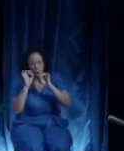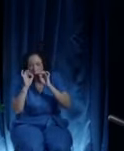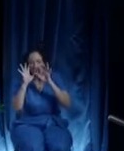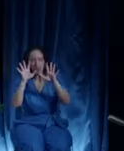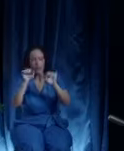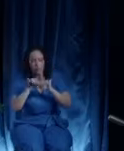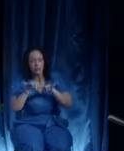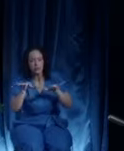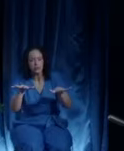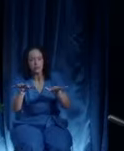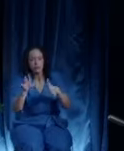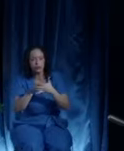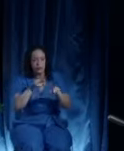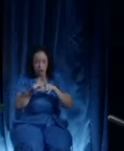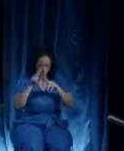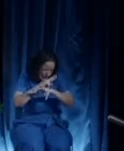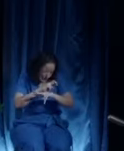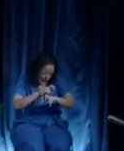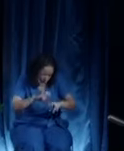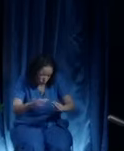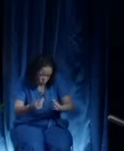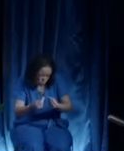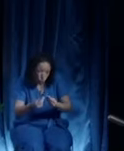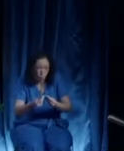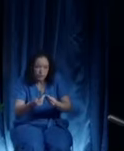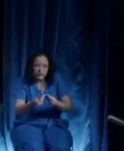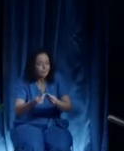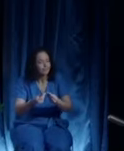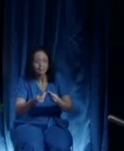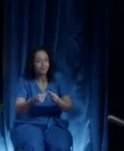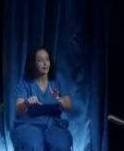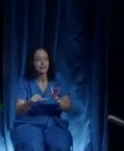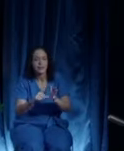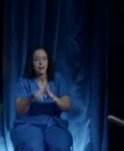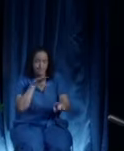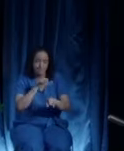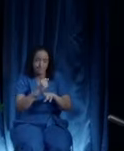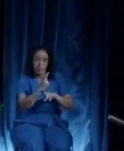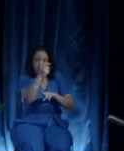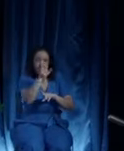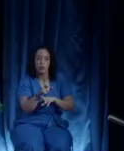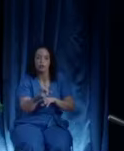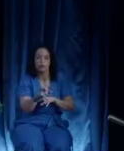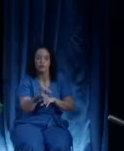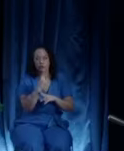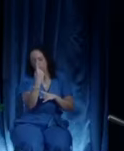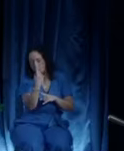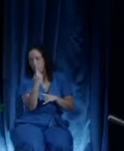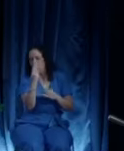try and burrow down into the sources and really pin it down, usually you can't. There are some who served five of